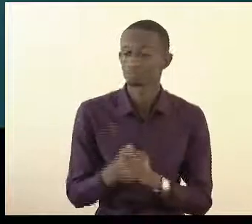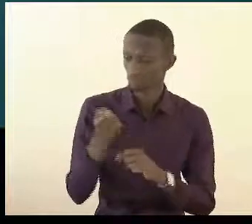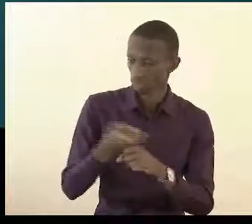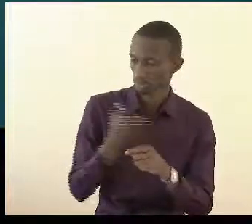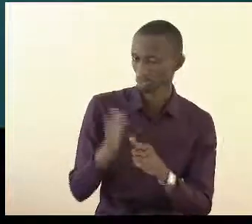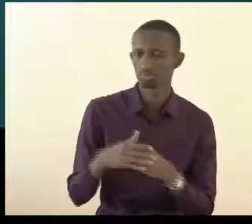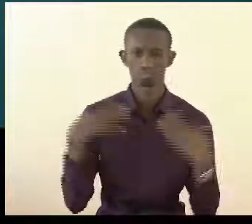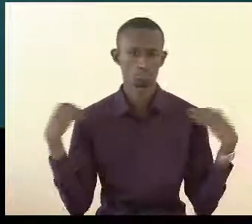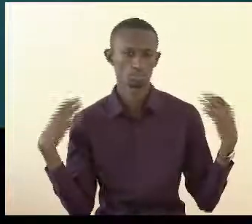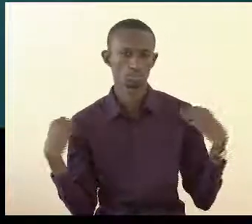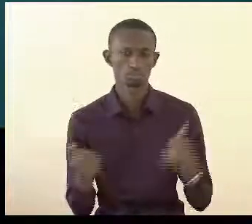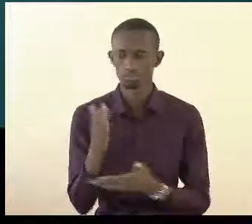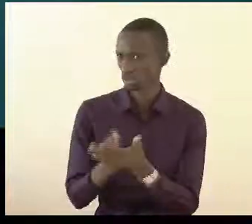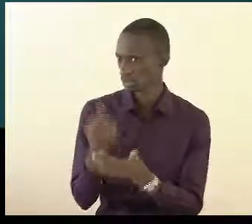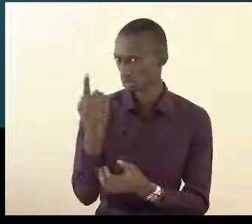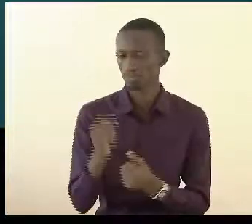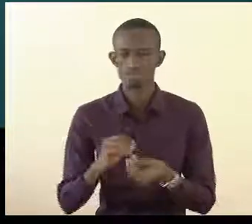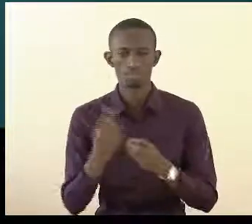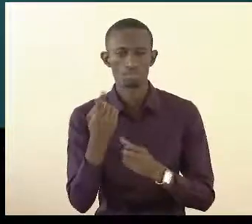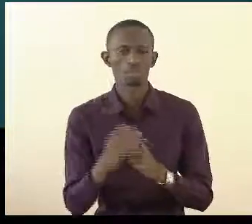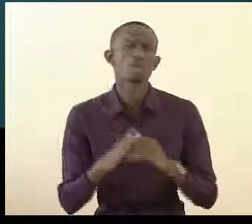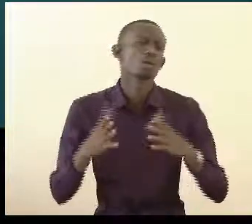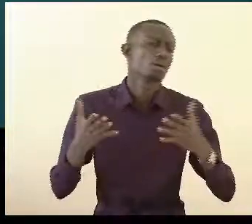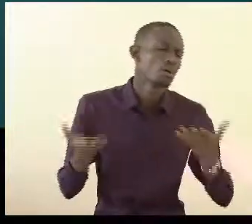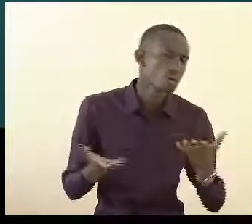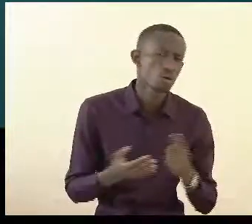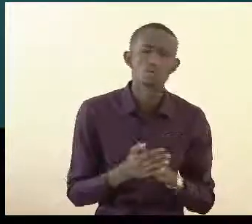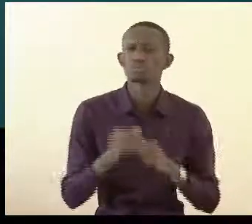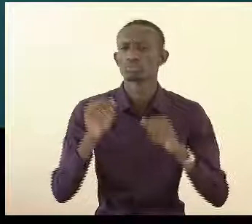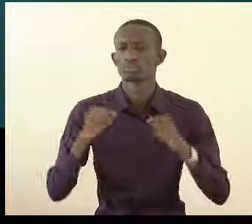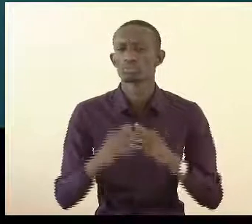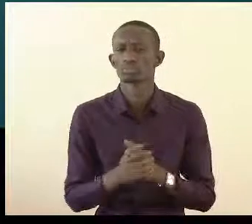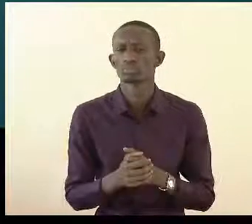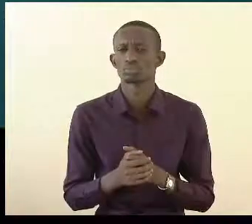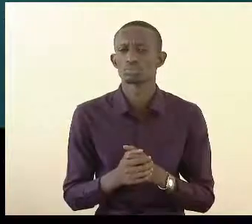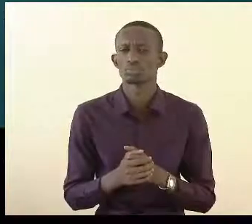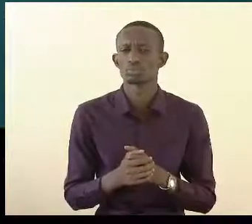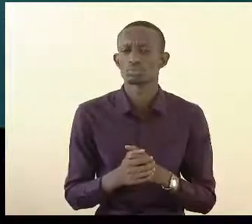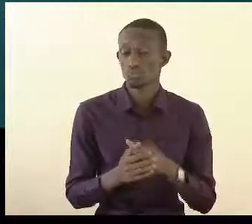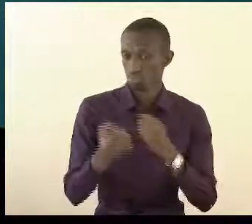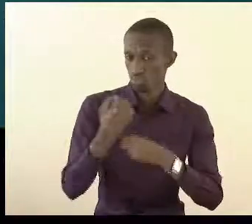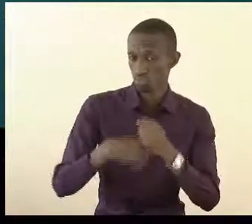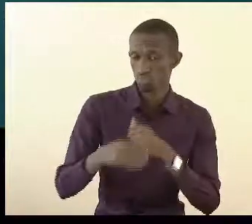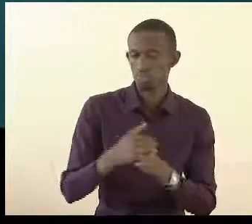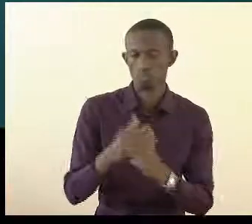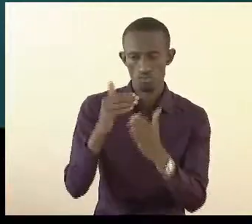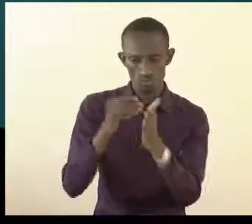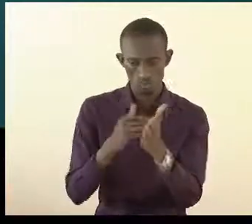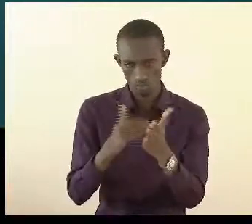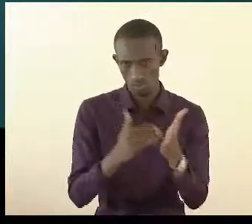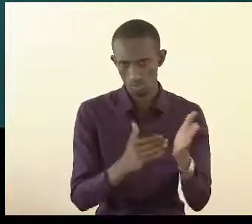1. How can you perform the following conversions? Conversion number 1, it is from